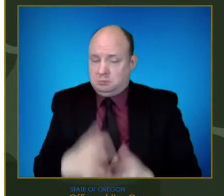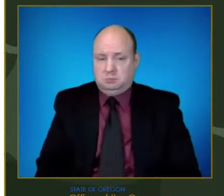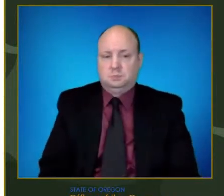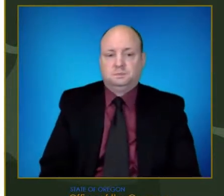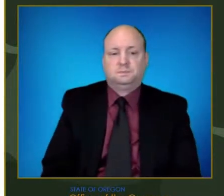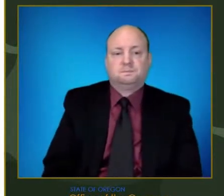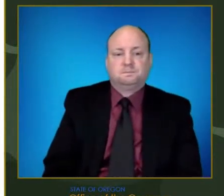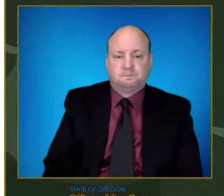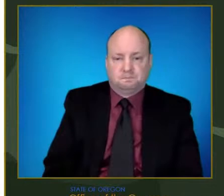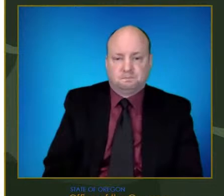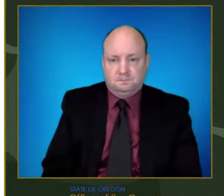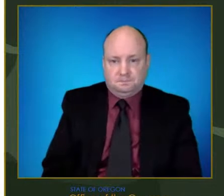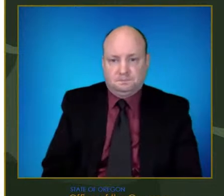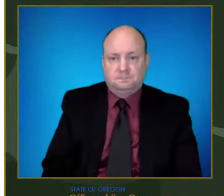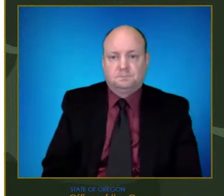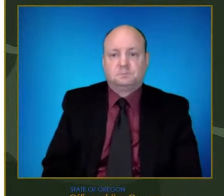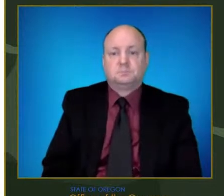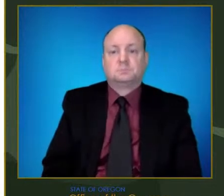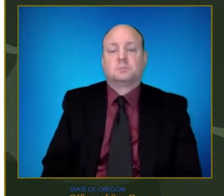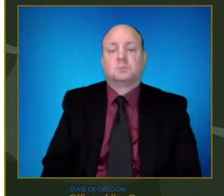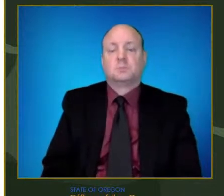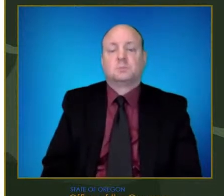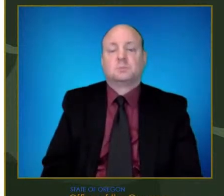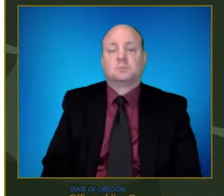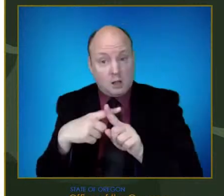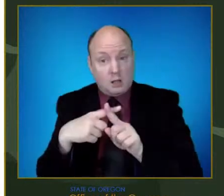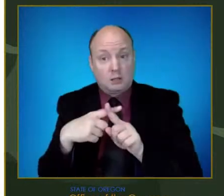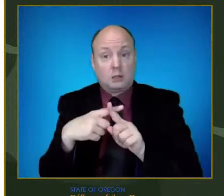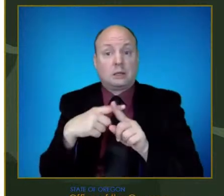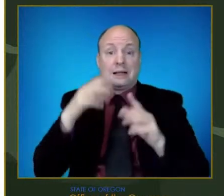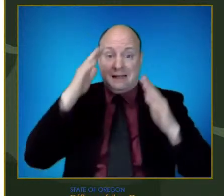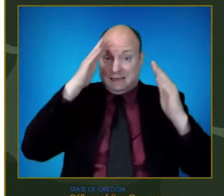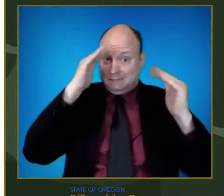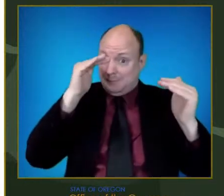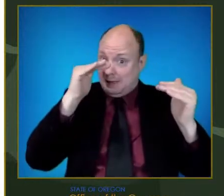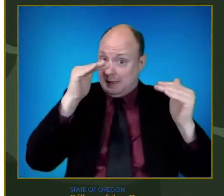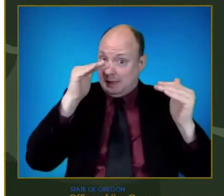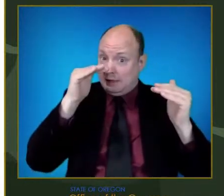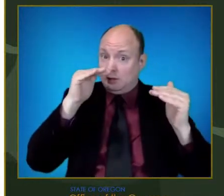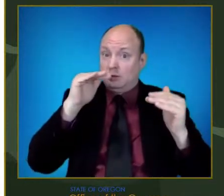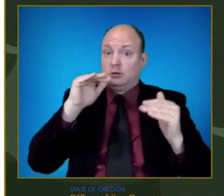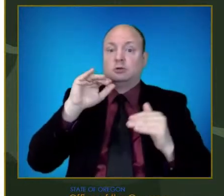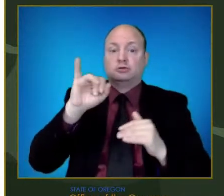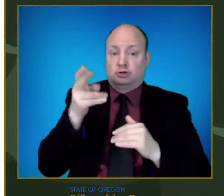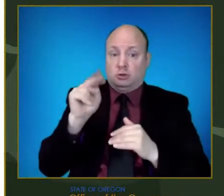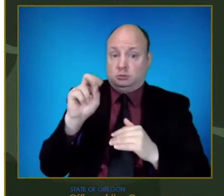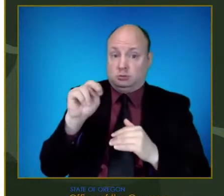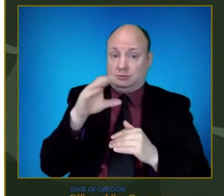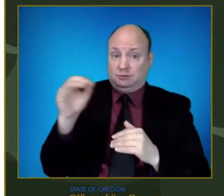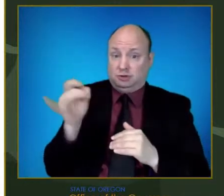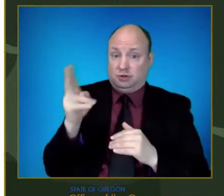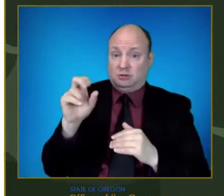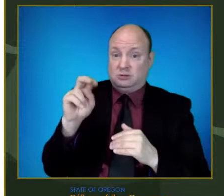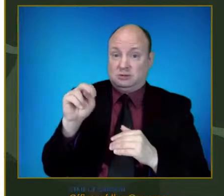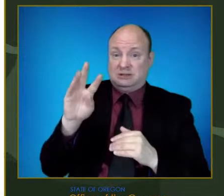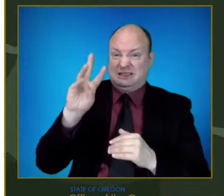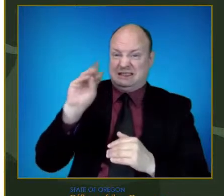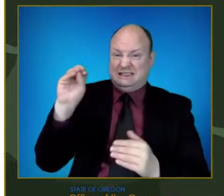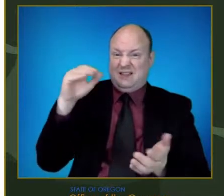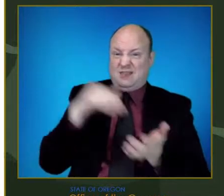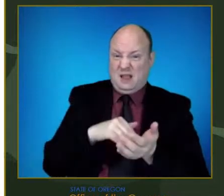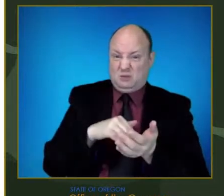In addition, we're expecting an additional 60,000 Johnson & Johnson doses being sent to pharmacies through the federal retail pharmacy